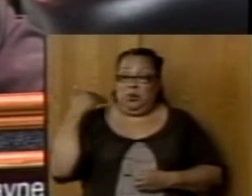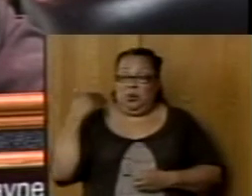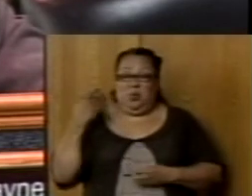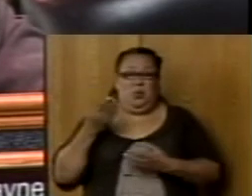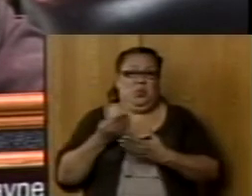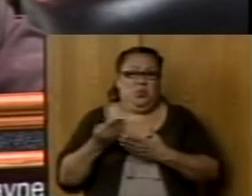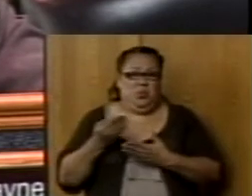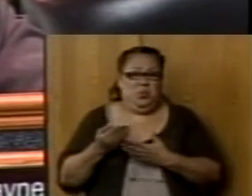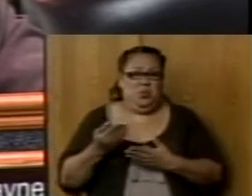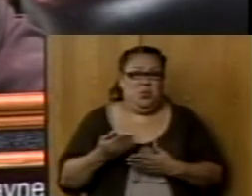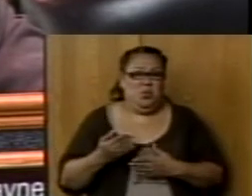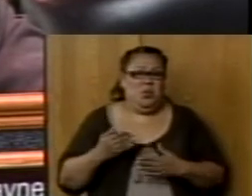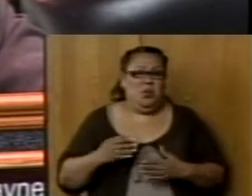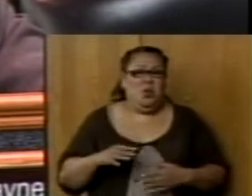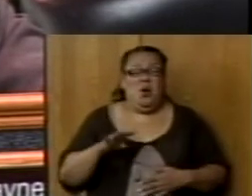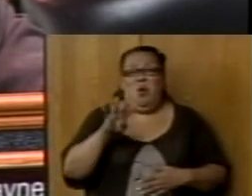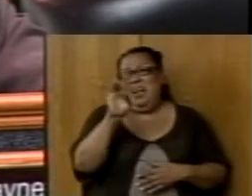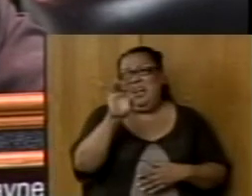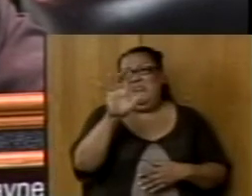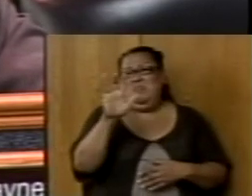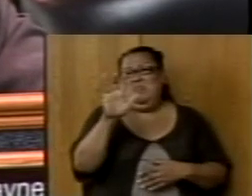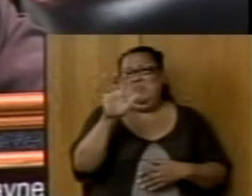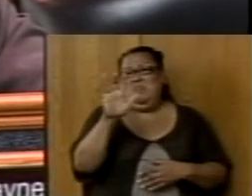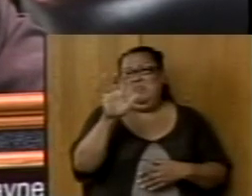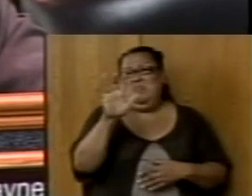had spent probably close to $485.